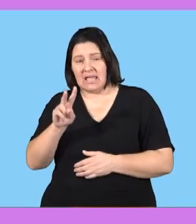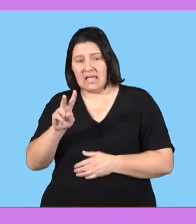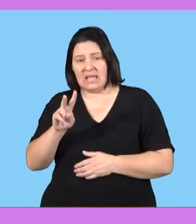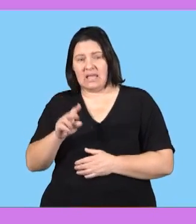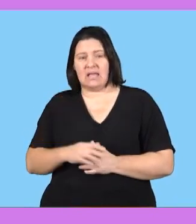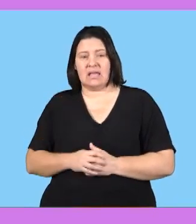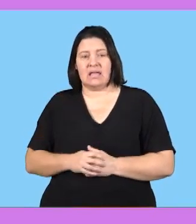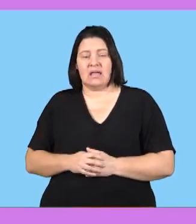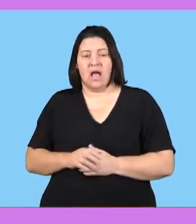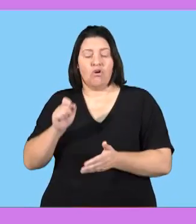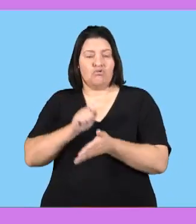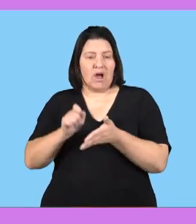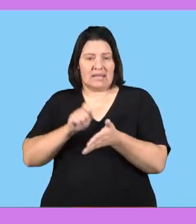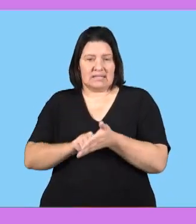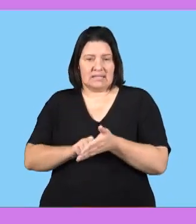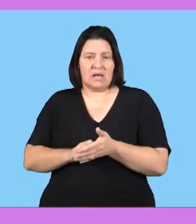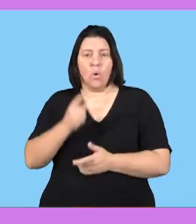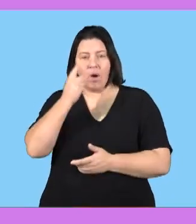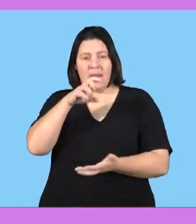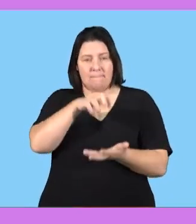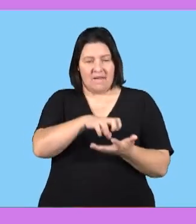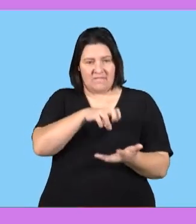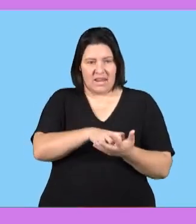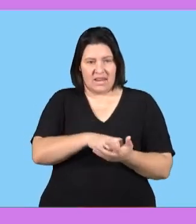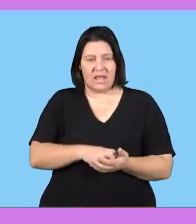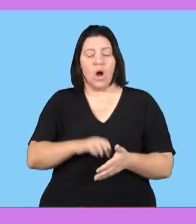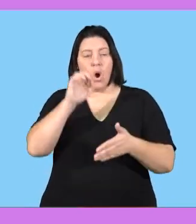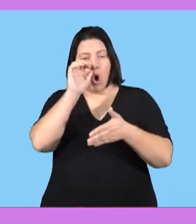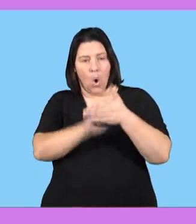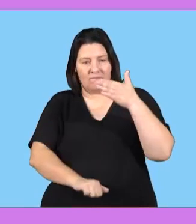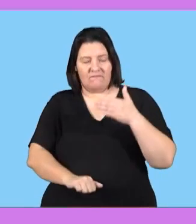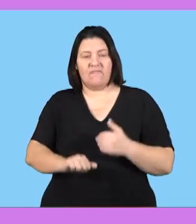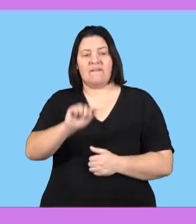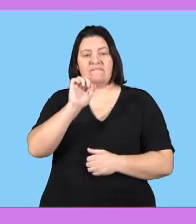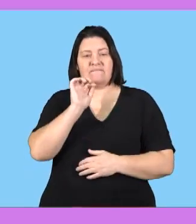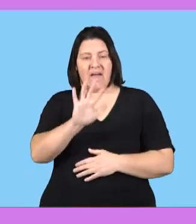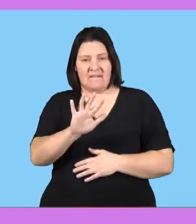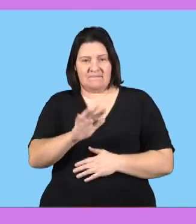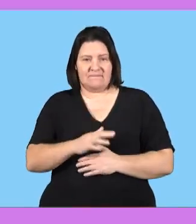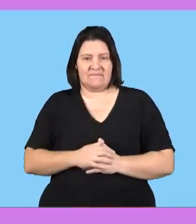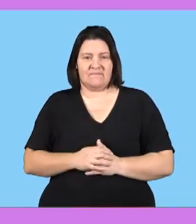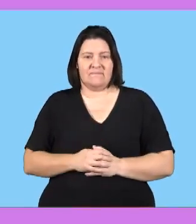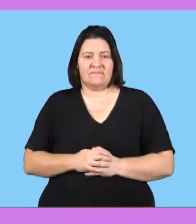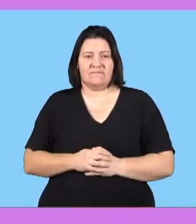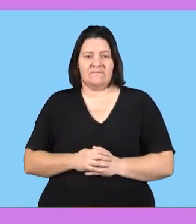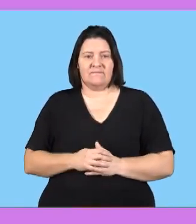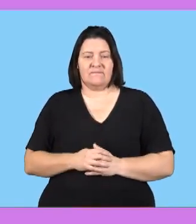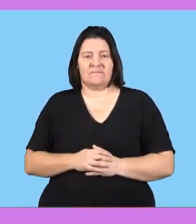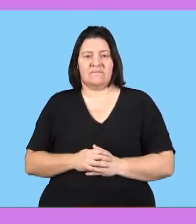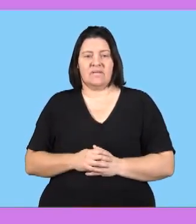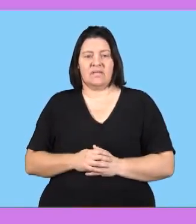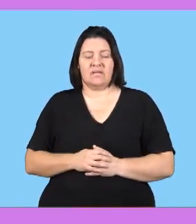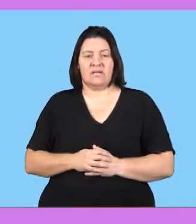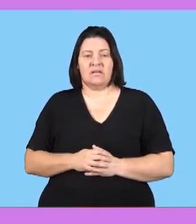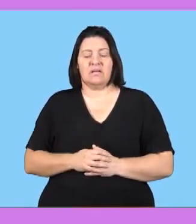which is written under 1 muffin, and we subtract the cost of 1 muffin. And then the cost of